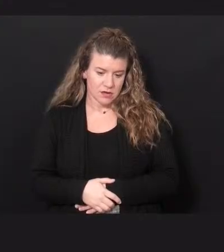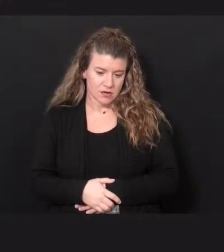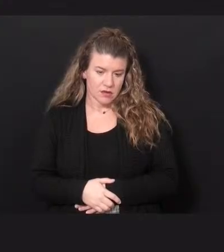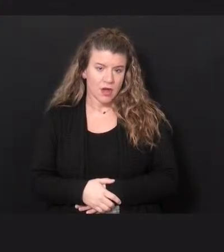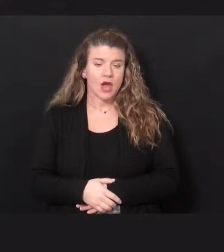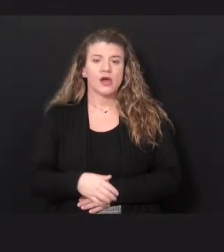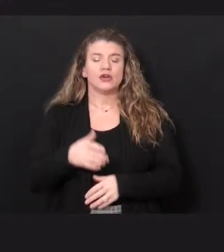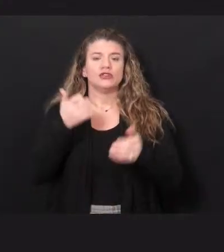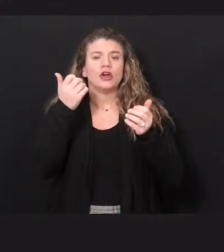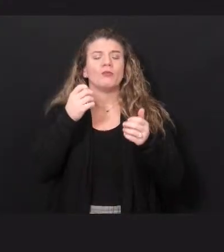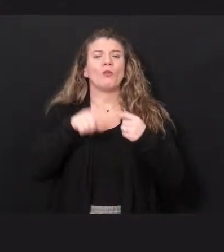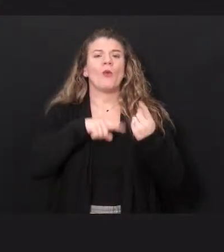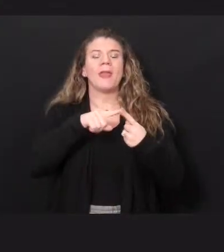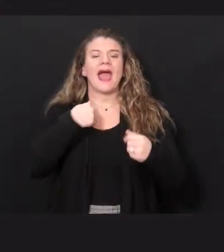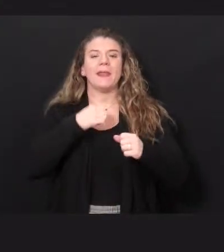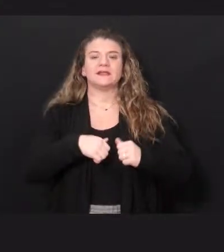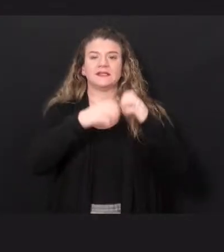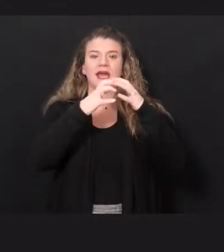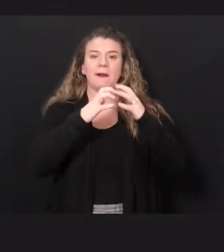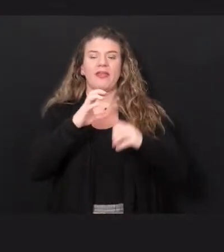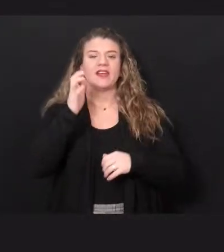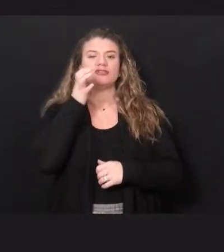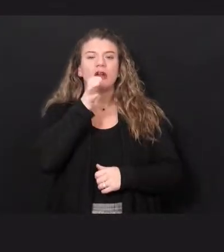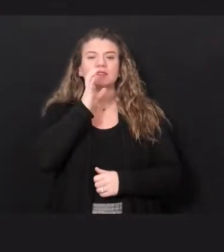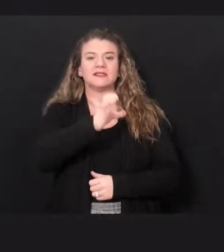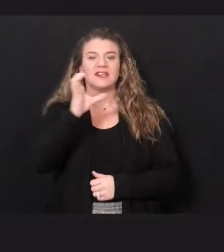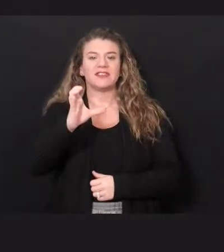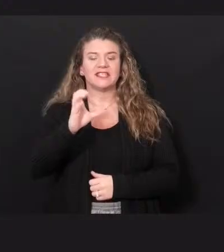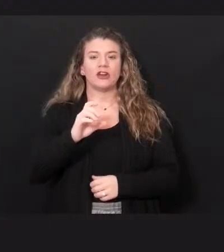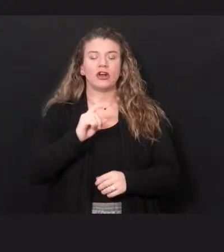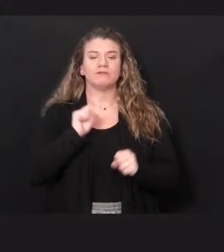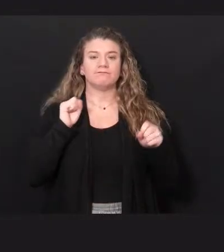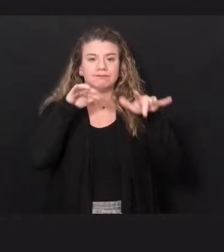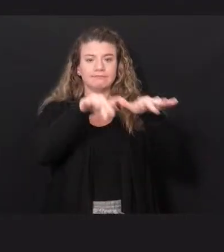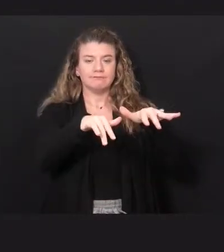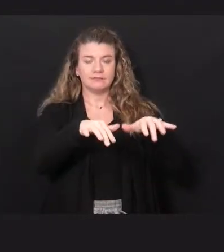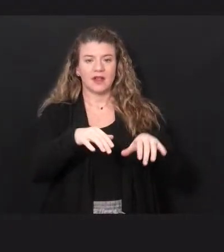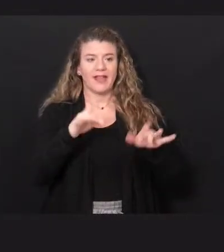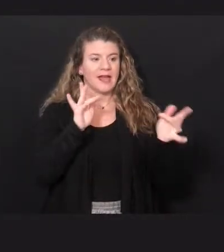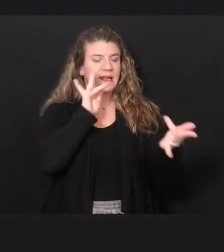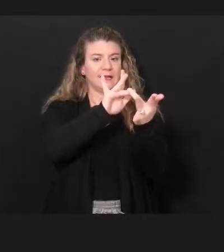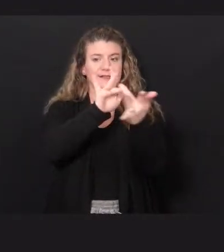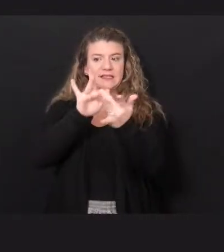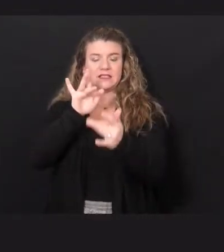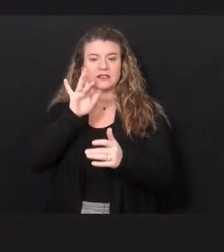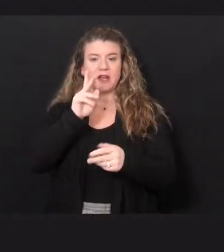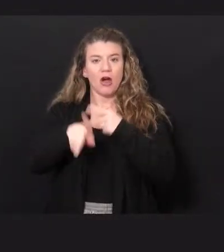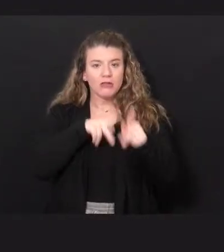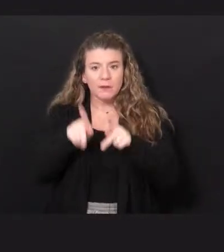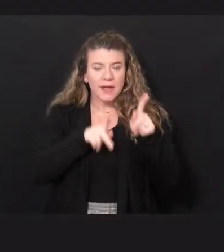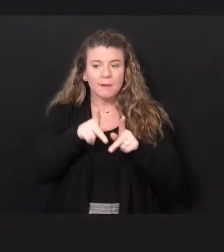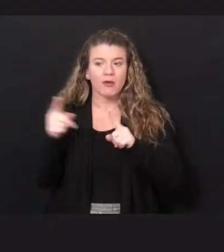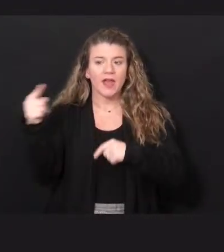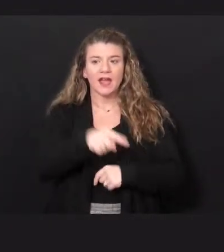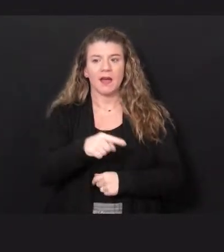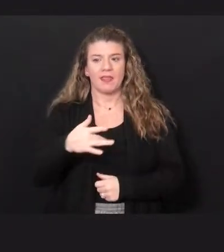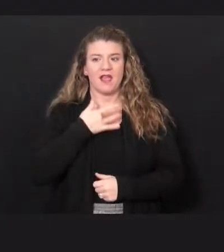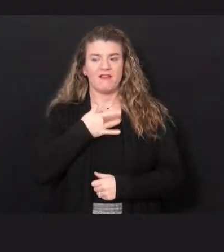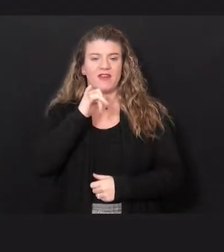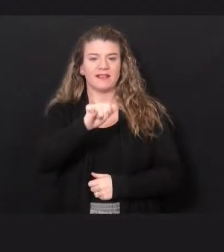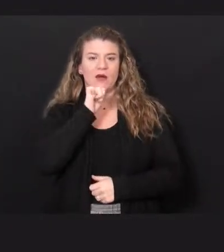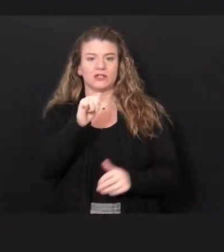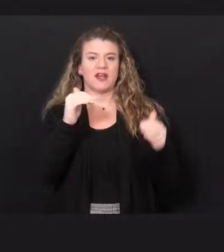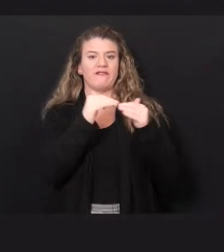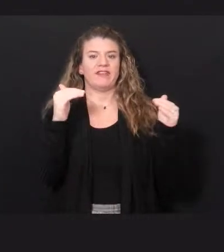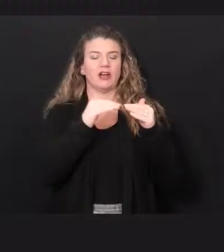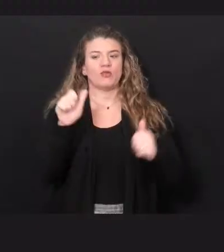first come, first served basis. And been contacted by a lot of people who felt like that was unfair to older West